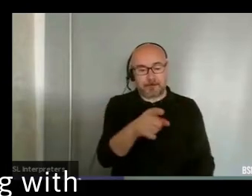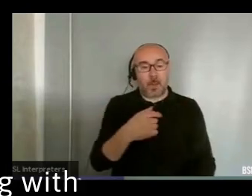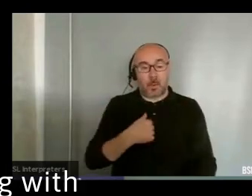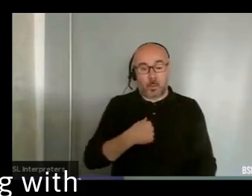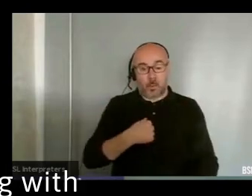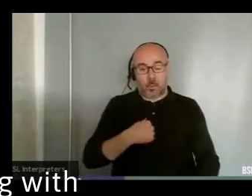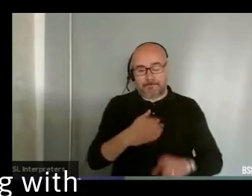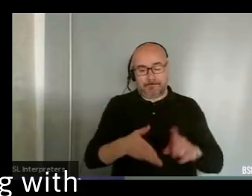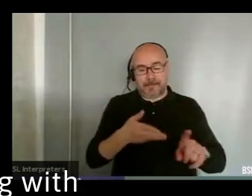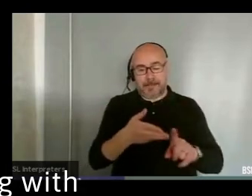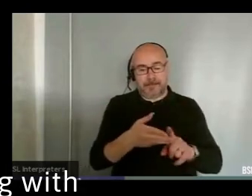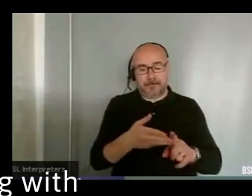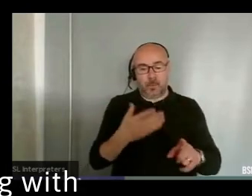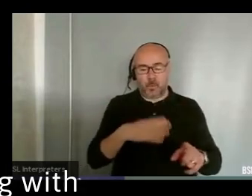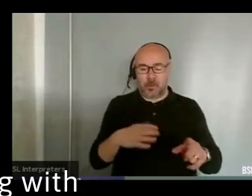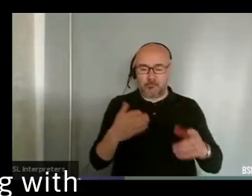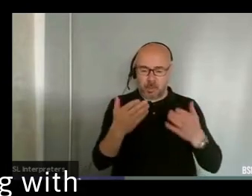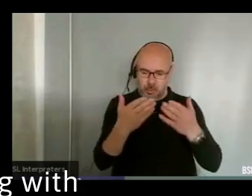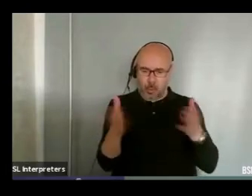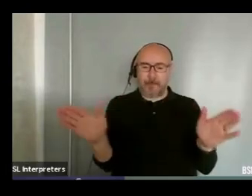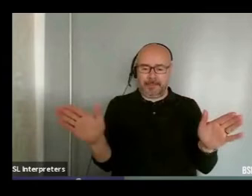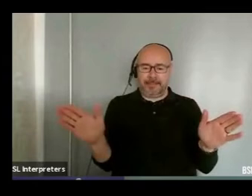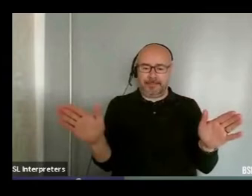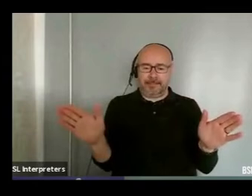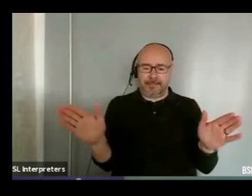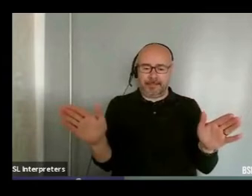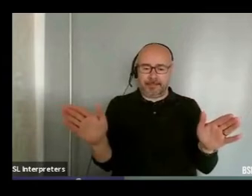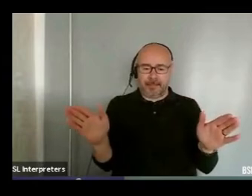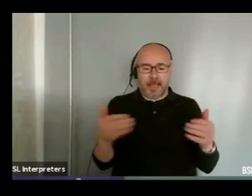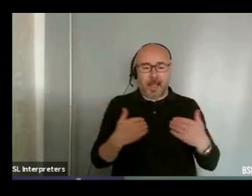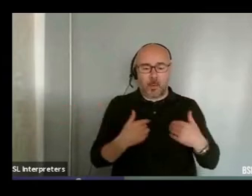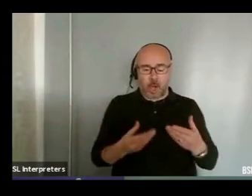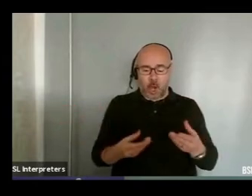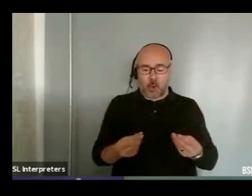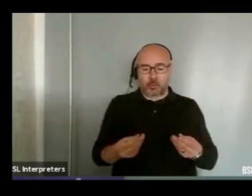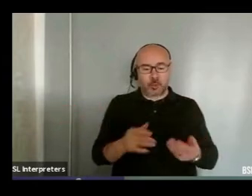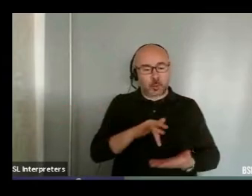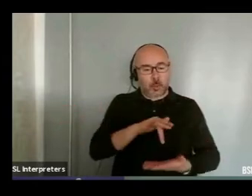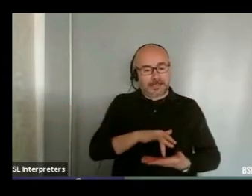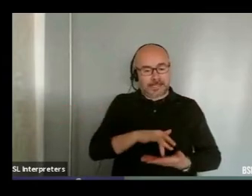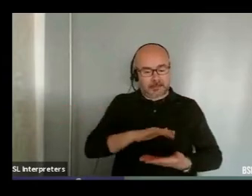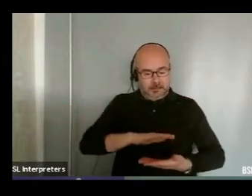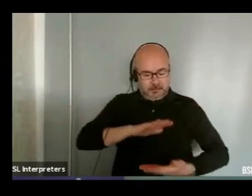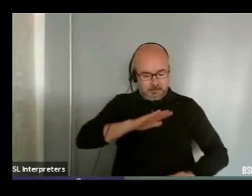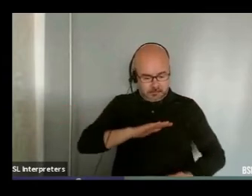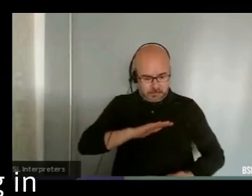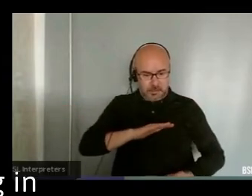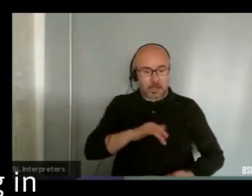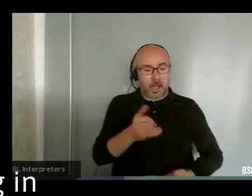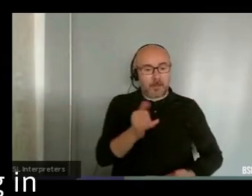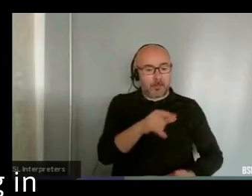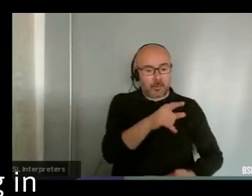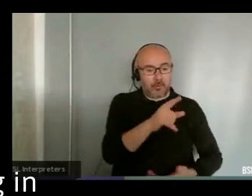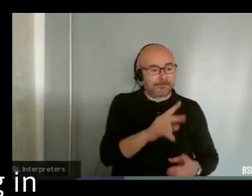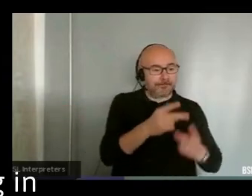with people in a much more open doorway, using our resource centres, using primary care facilities where someone